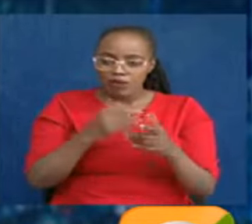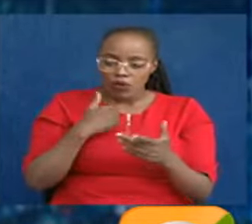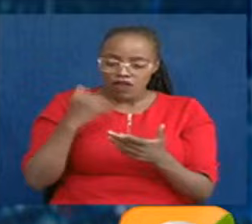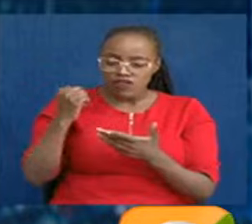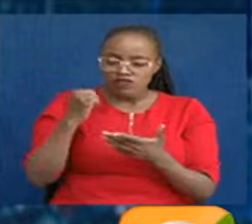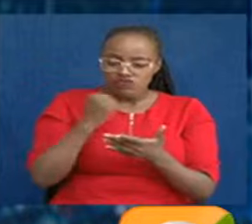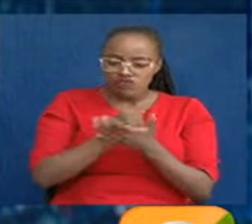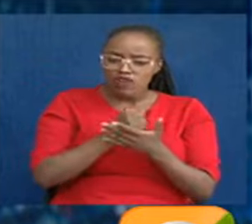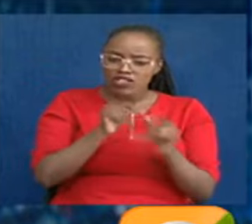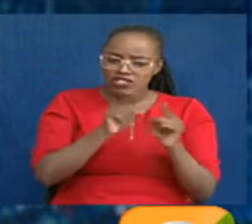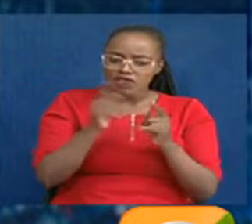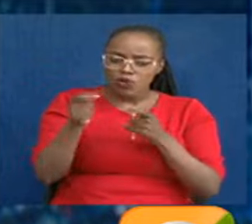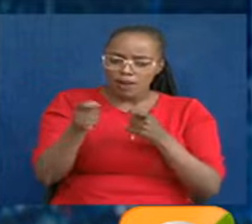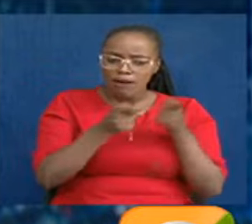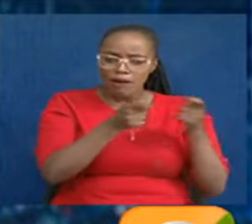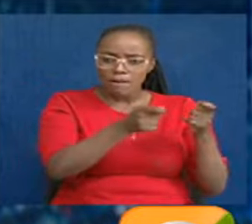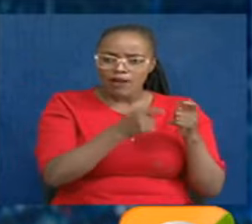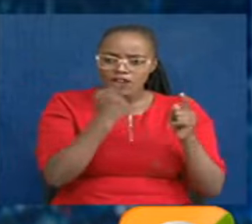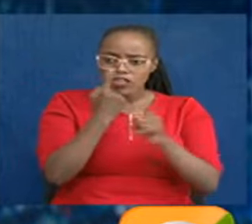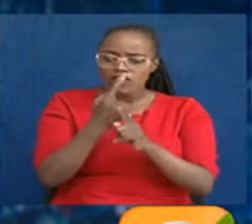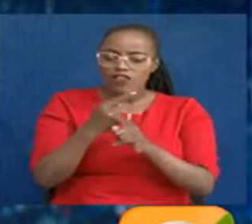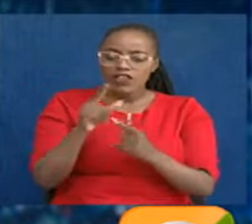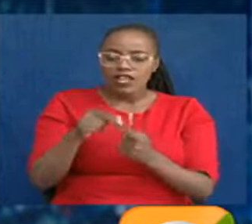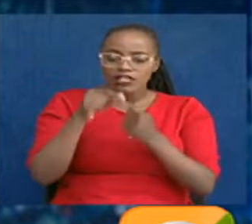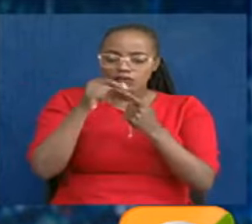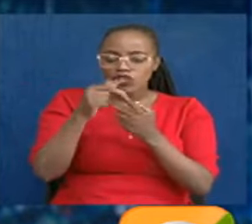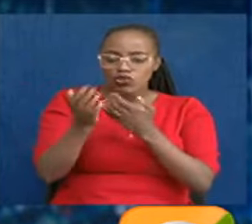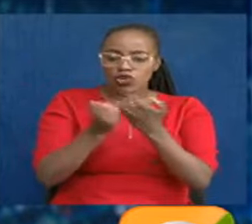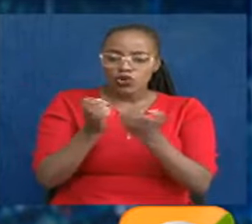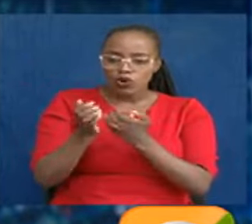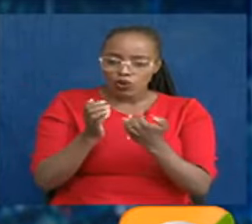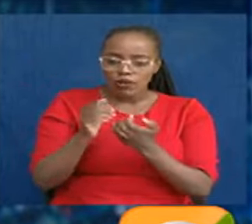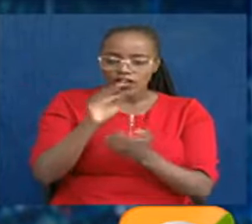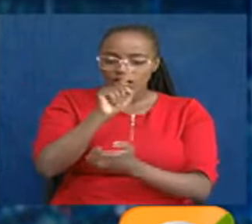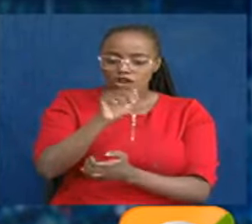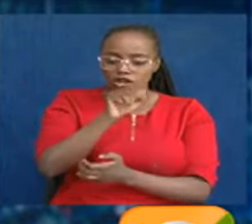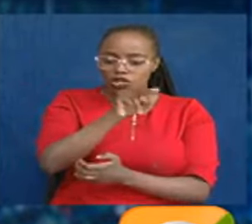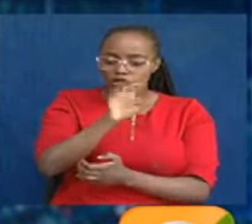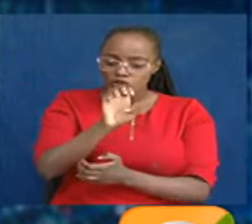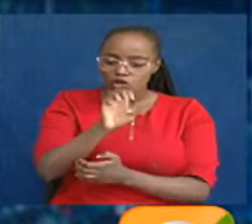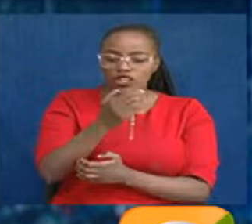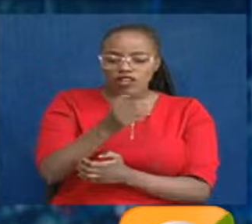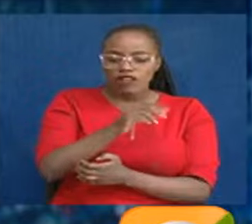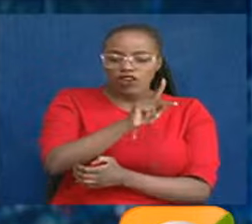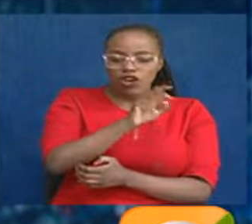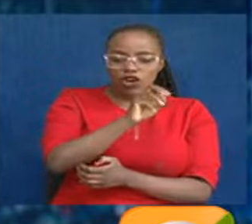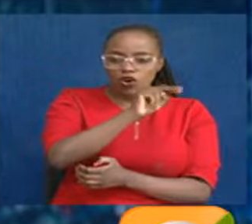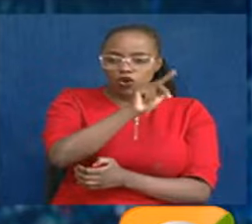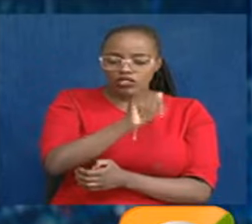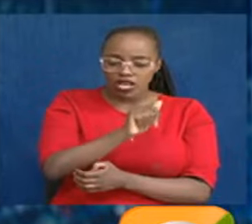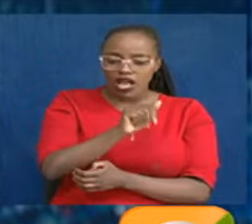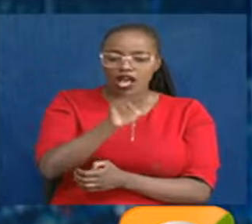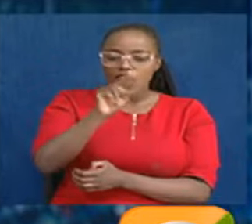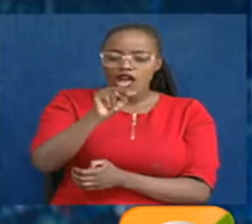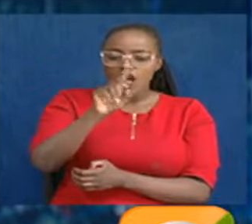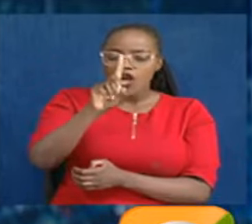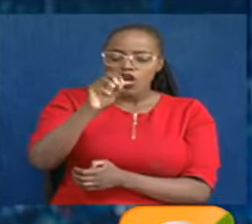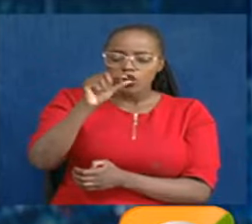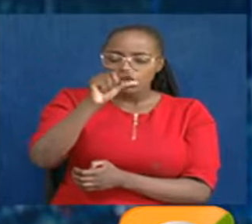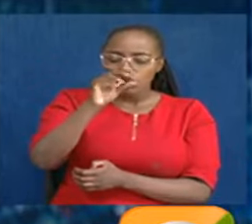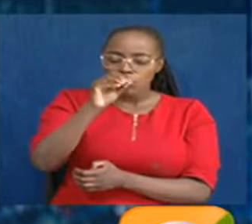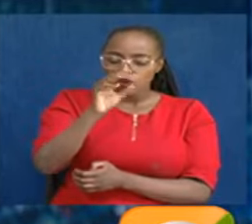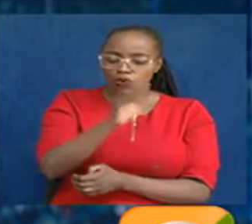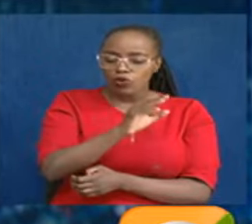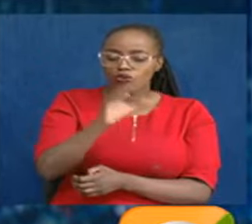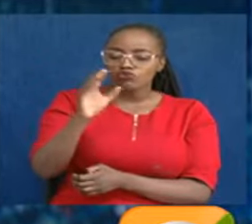attract investment in our special economic zones like Konza Technopolis, Naivasha, Togokuntu, and the other areas, tech